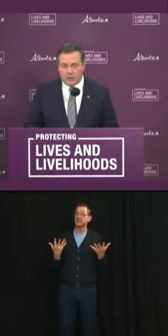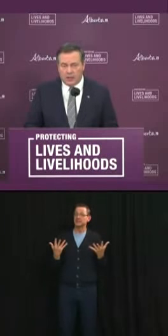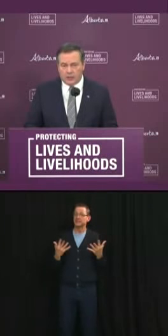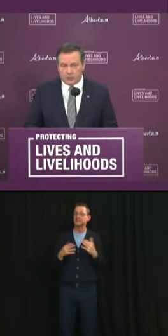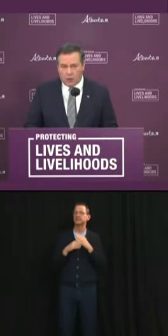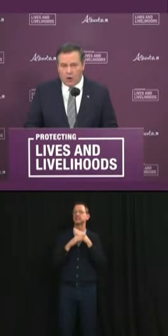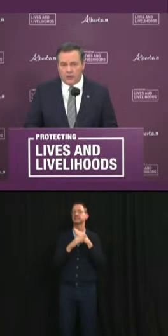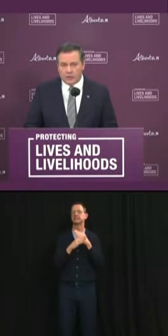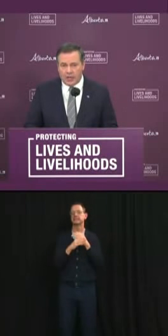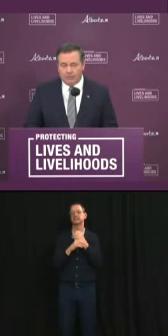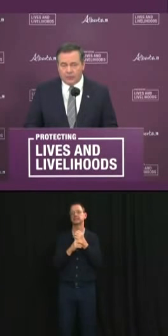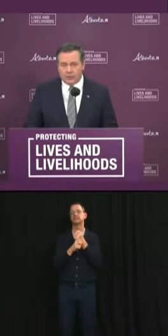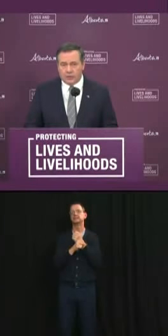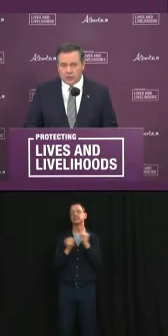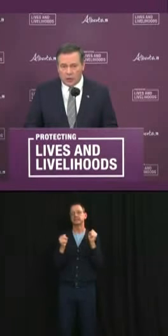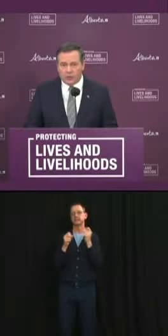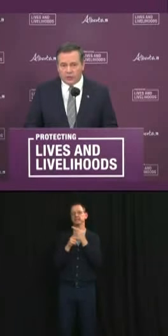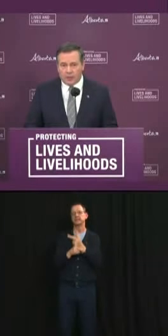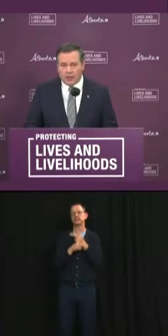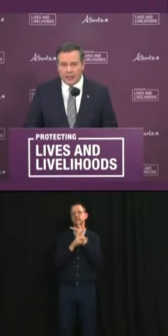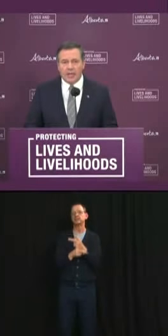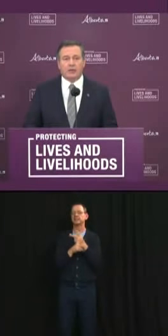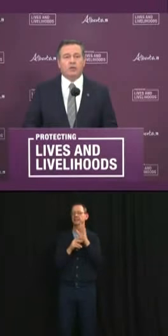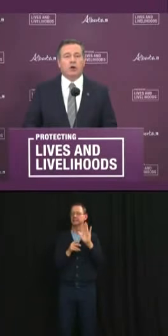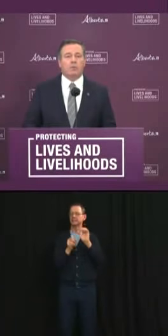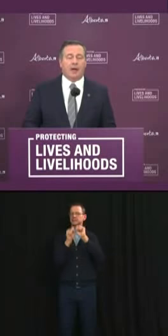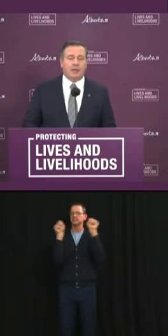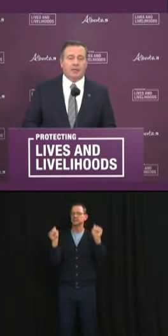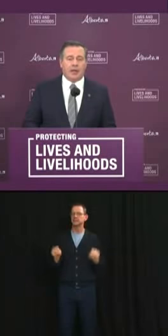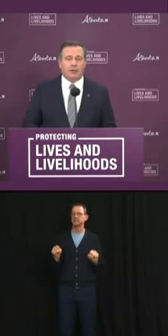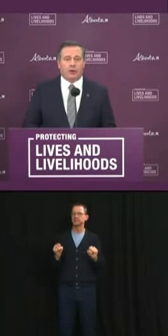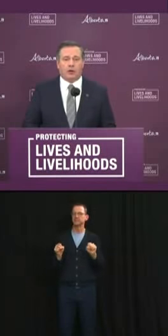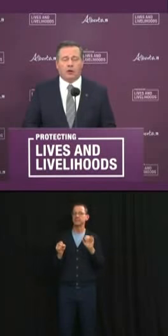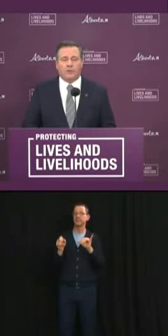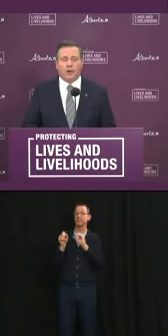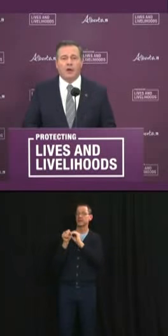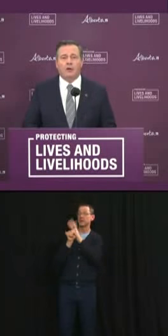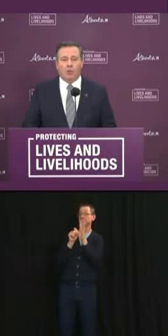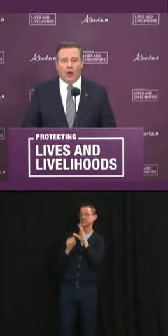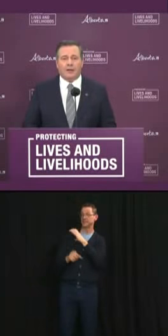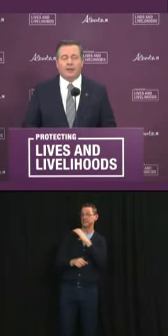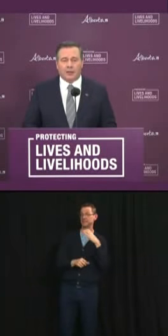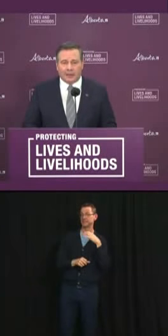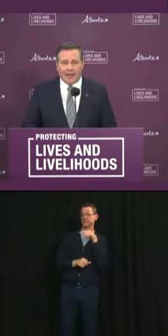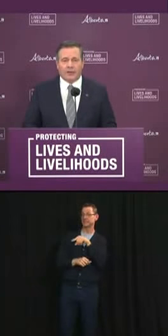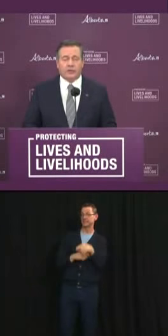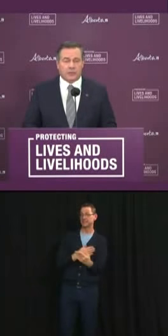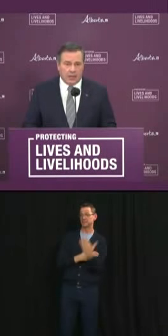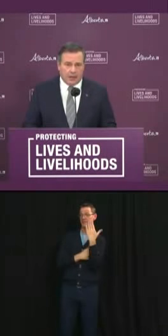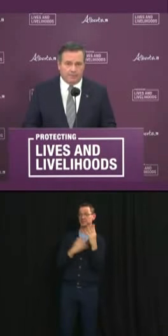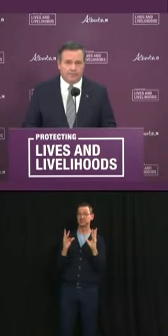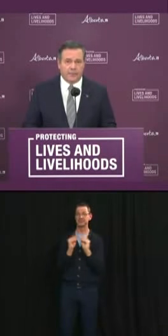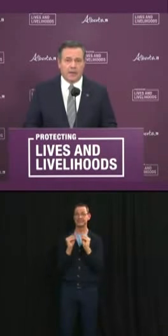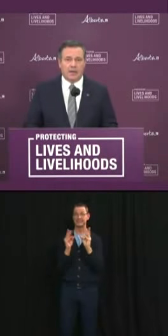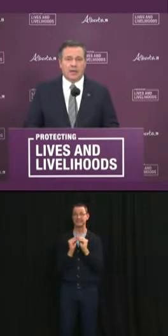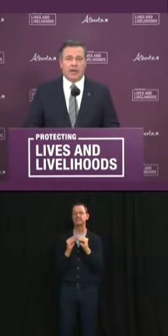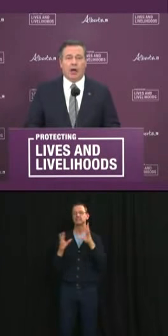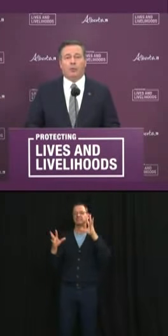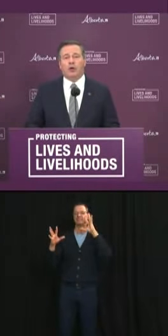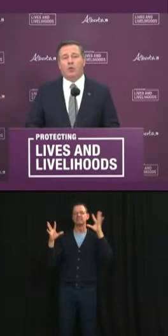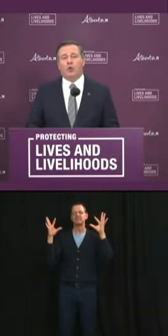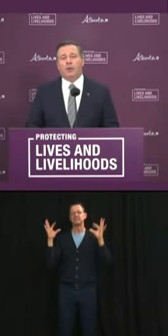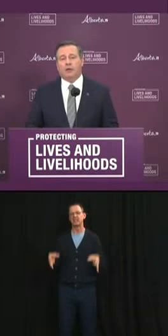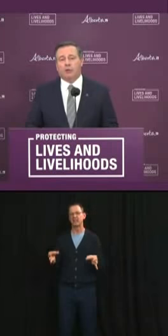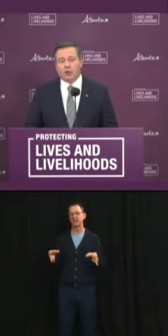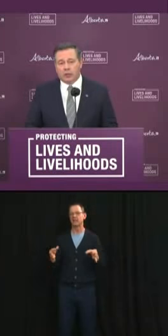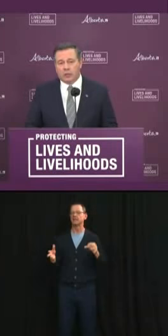make strong steps to slow the spike and to start bending down the curve one last time.